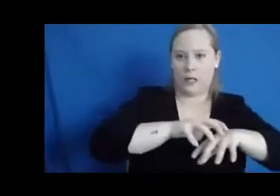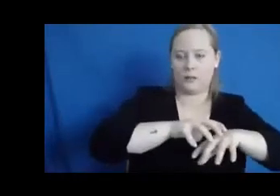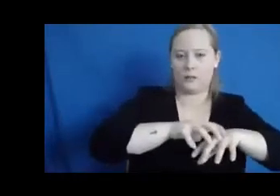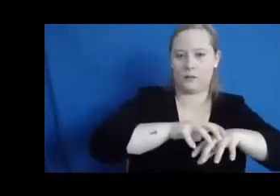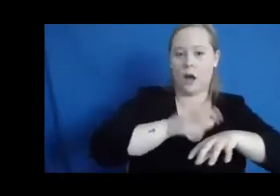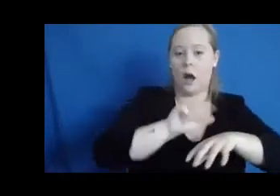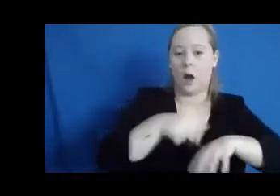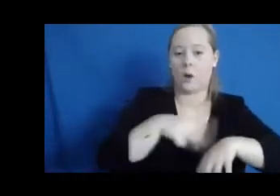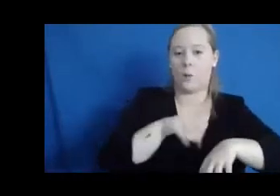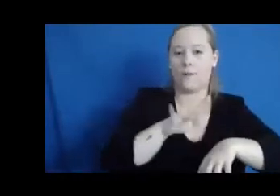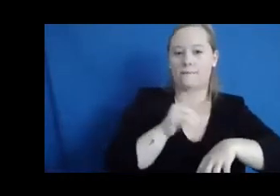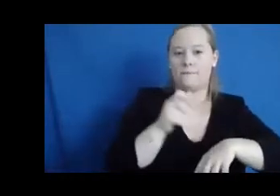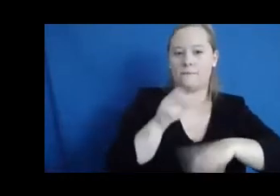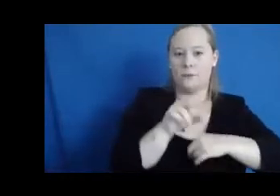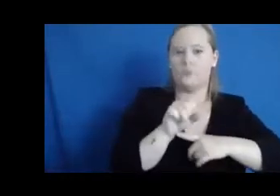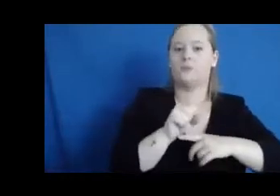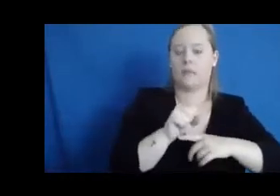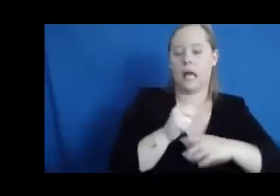are contributing